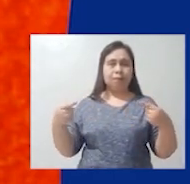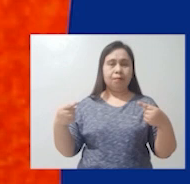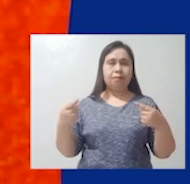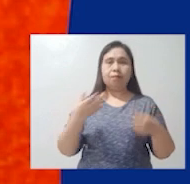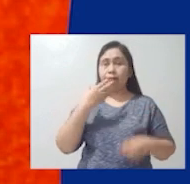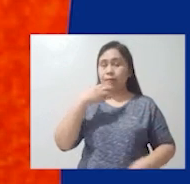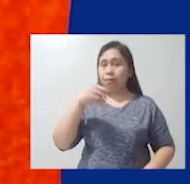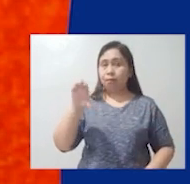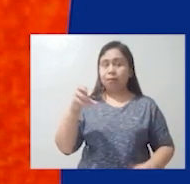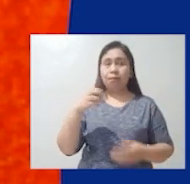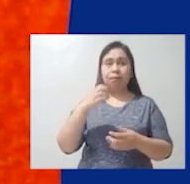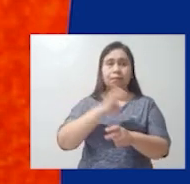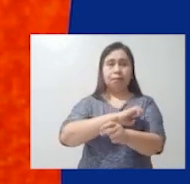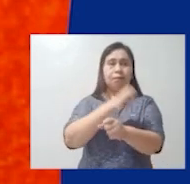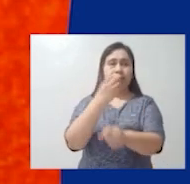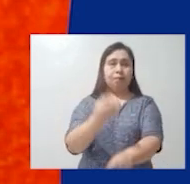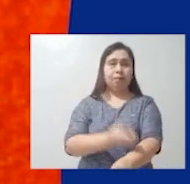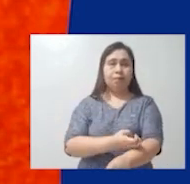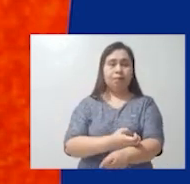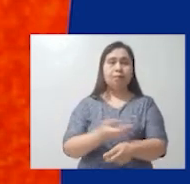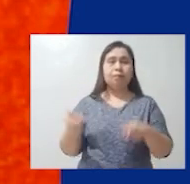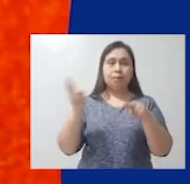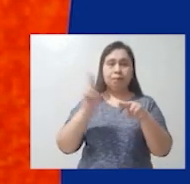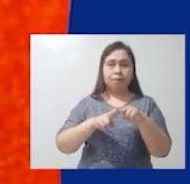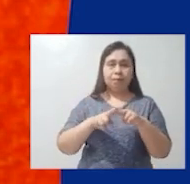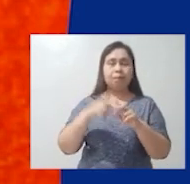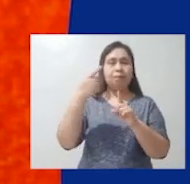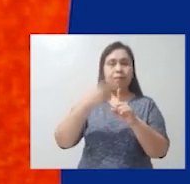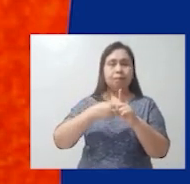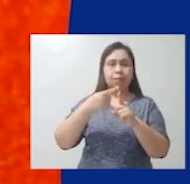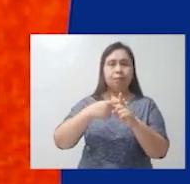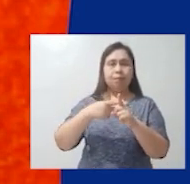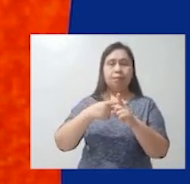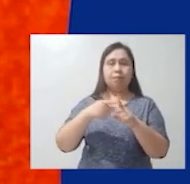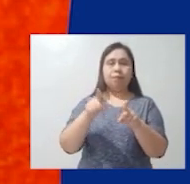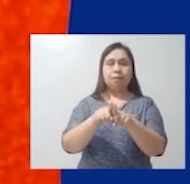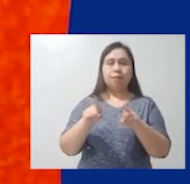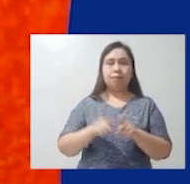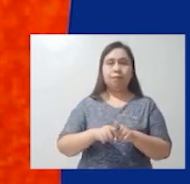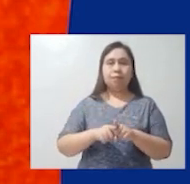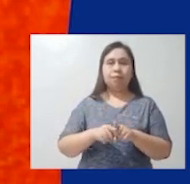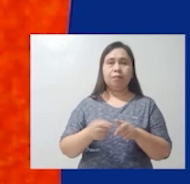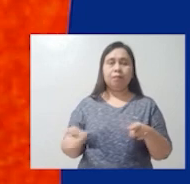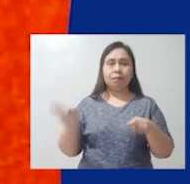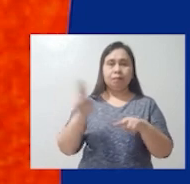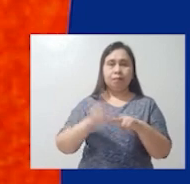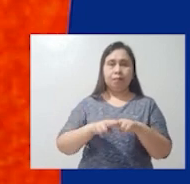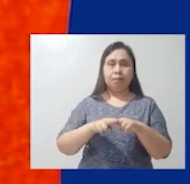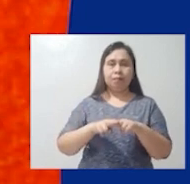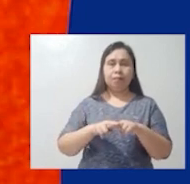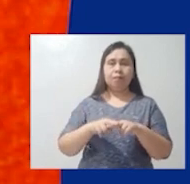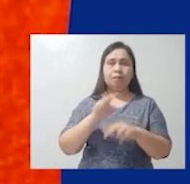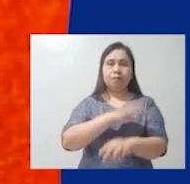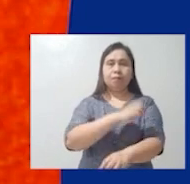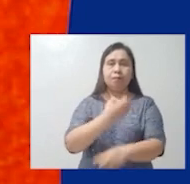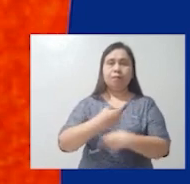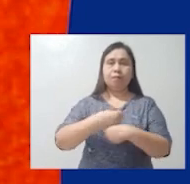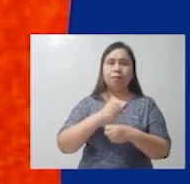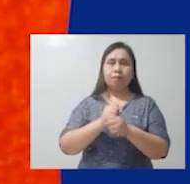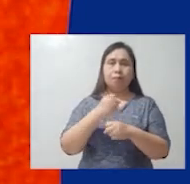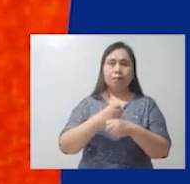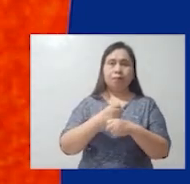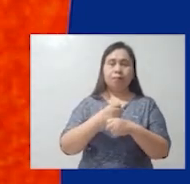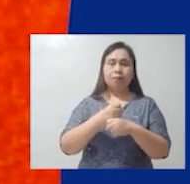substance decreases, its temperature also decreases. The kinetic energy of the particles that make up the substance